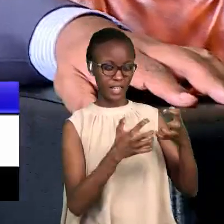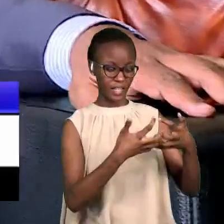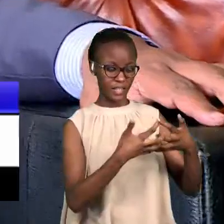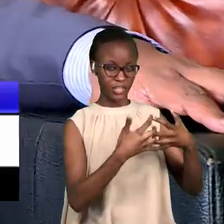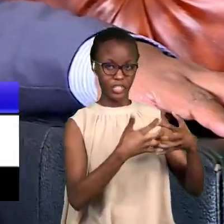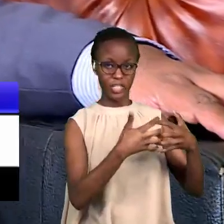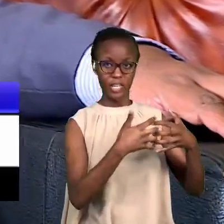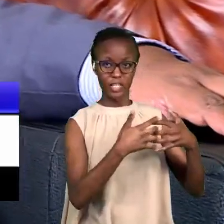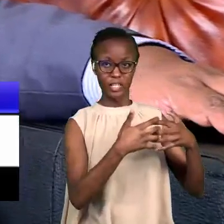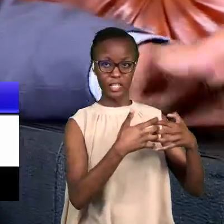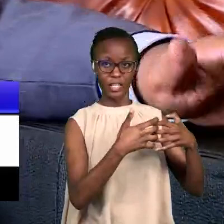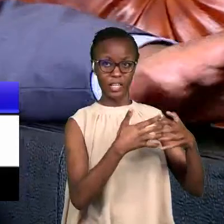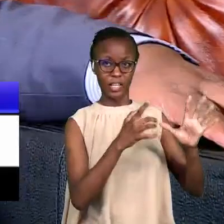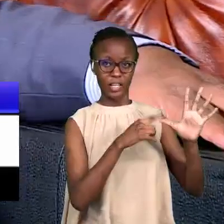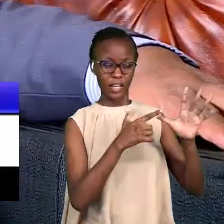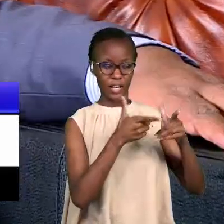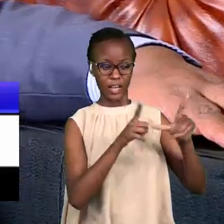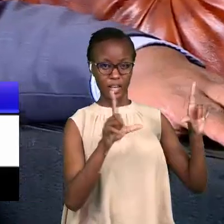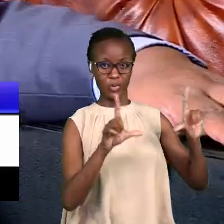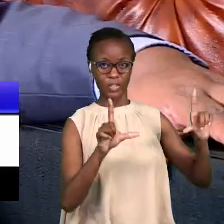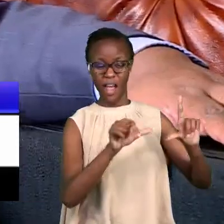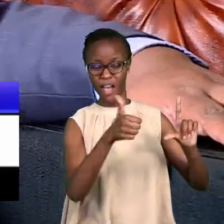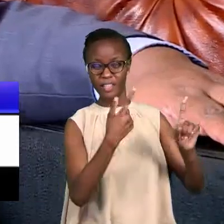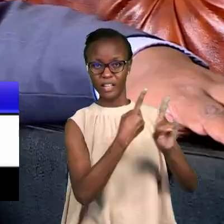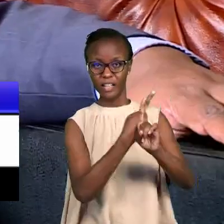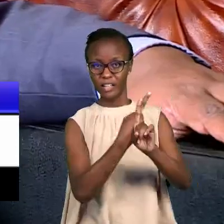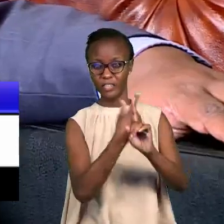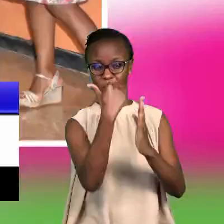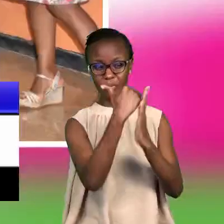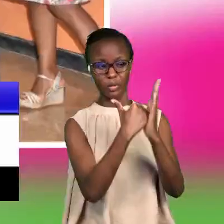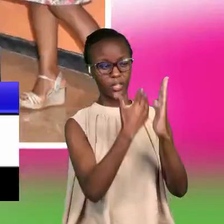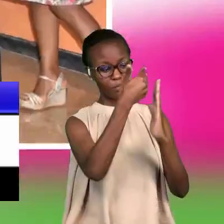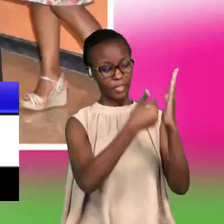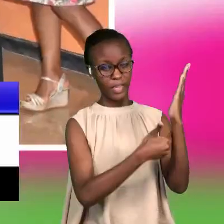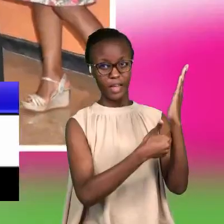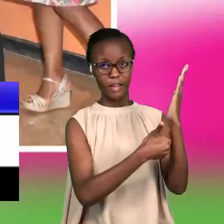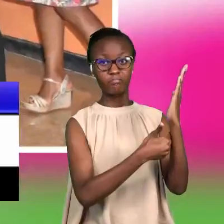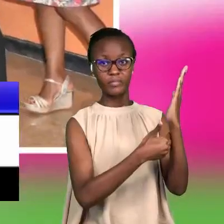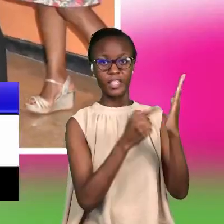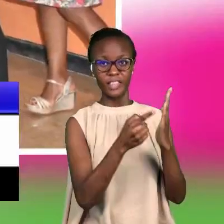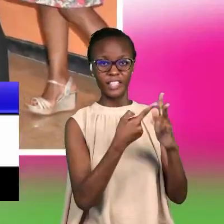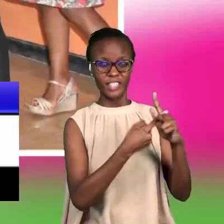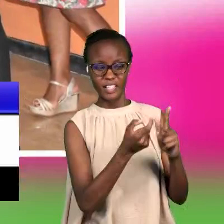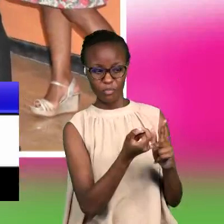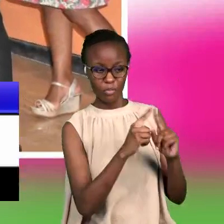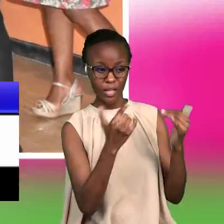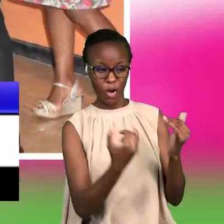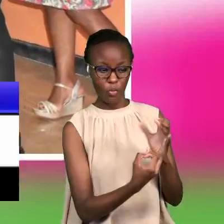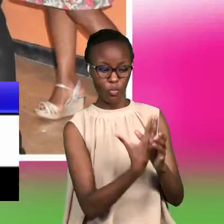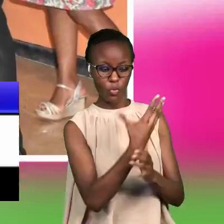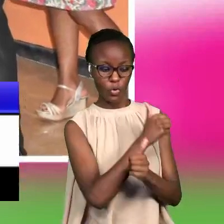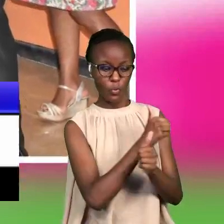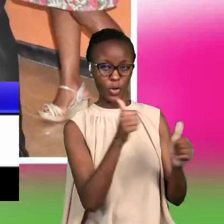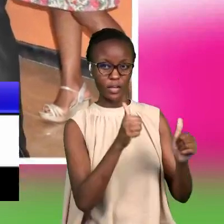engineering, and languages, many other courses. So it started small, but it has grown to a bigger college. When was